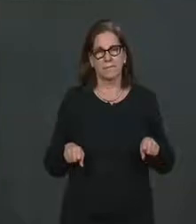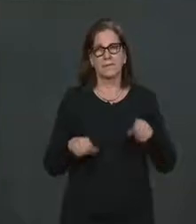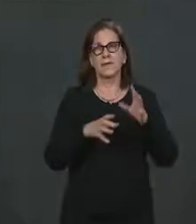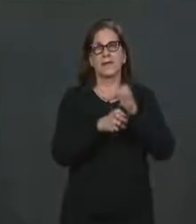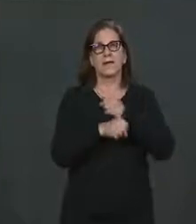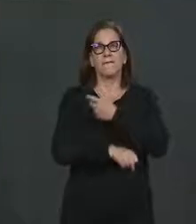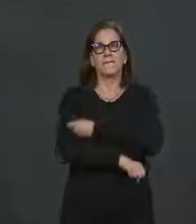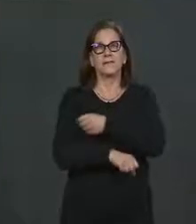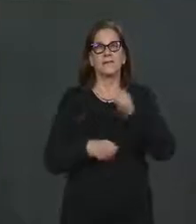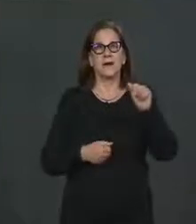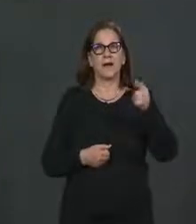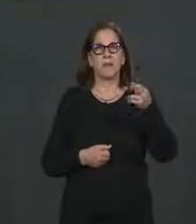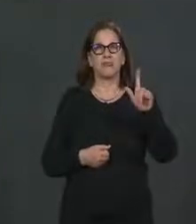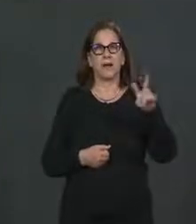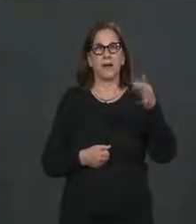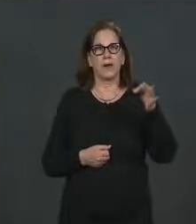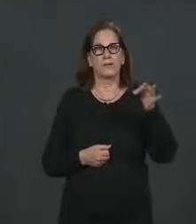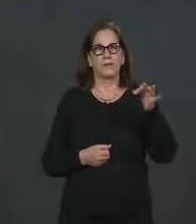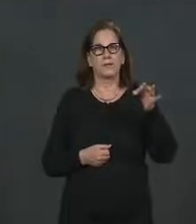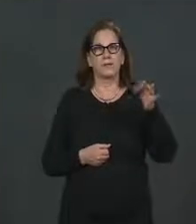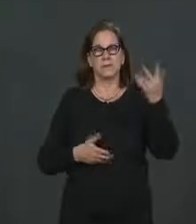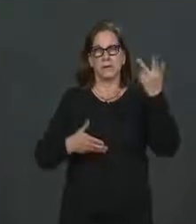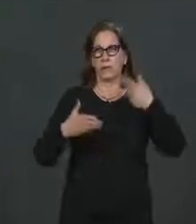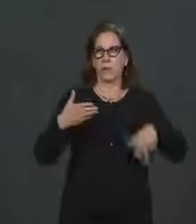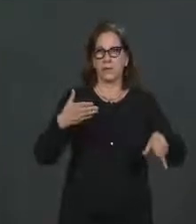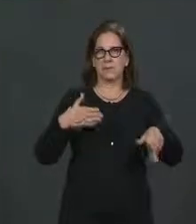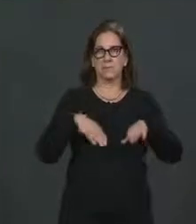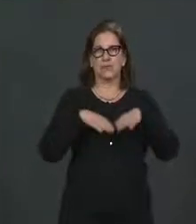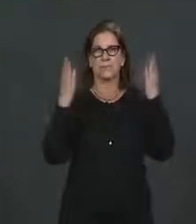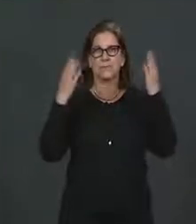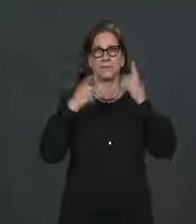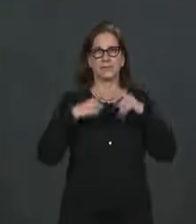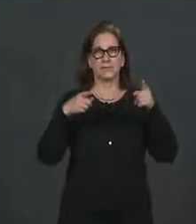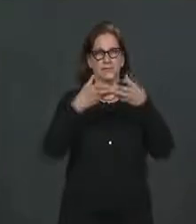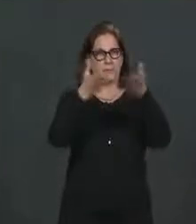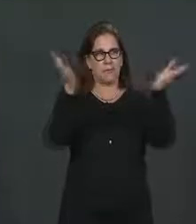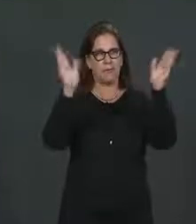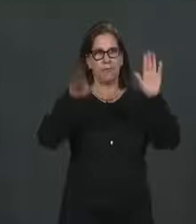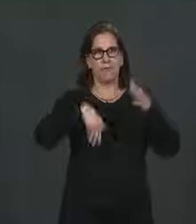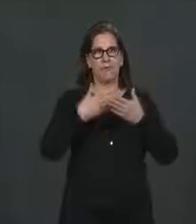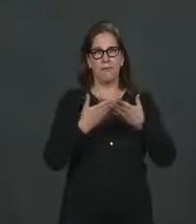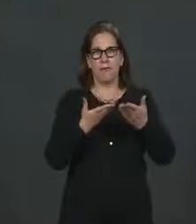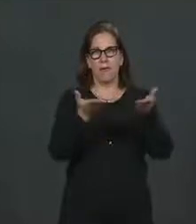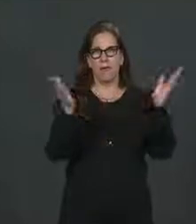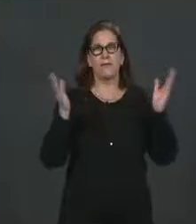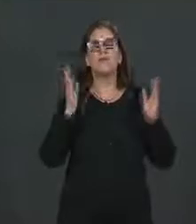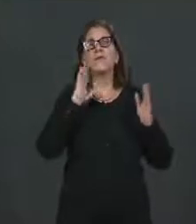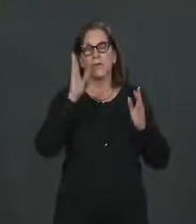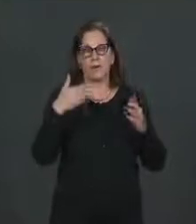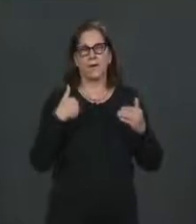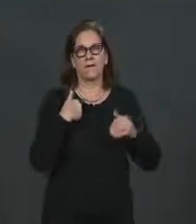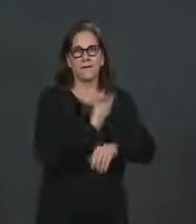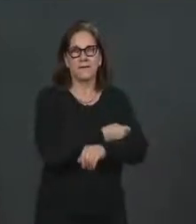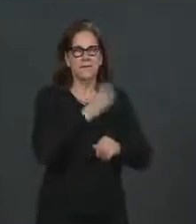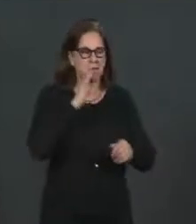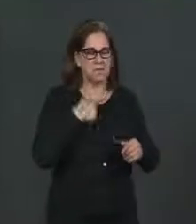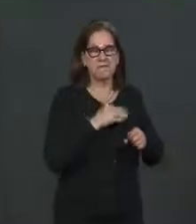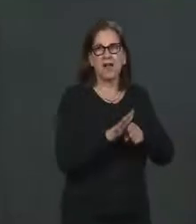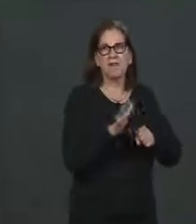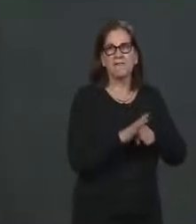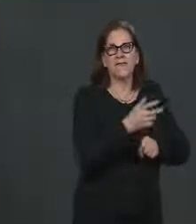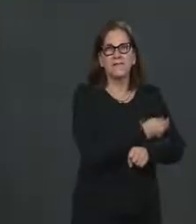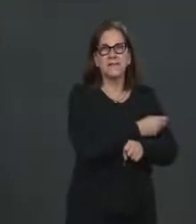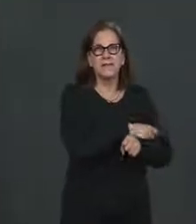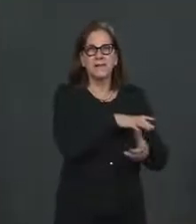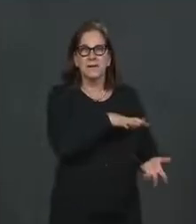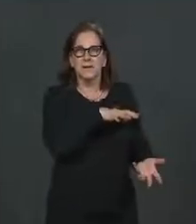weeks from now, because we have the vaccines. For the vast, vast majority of adults,